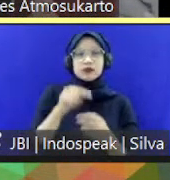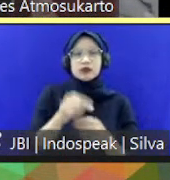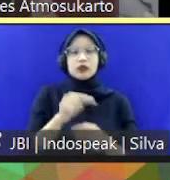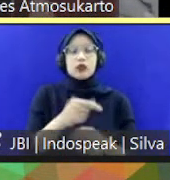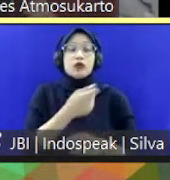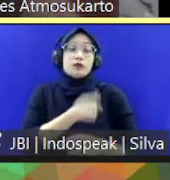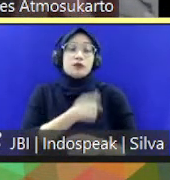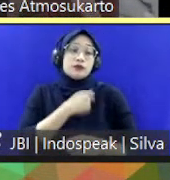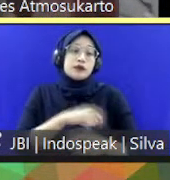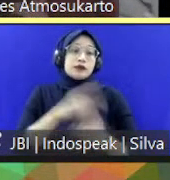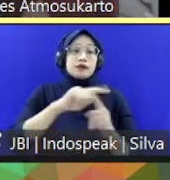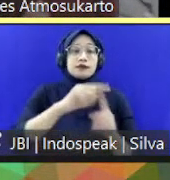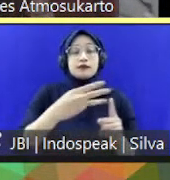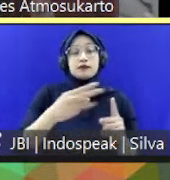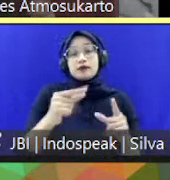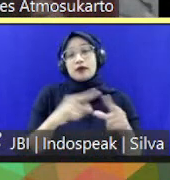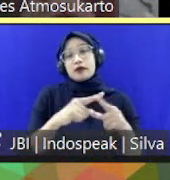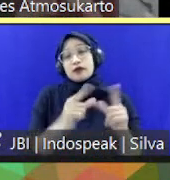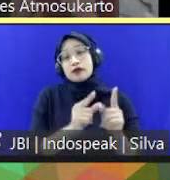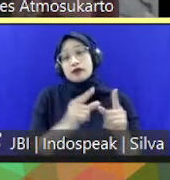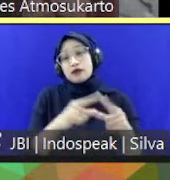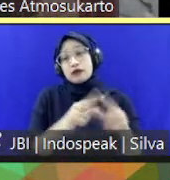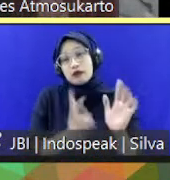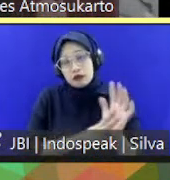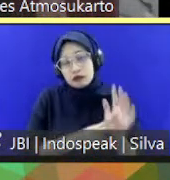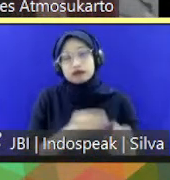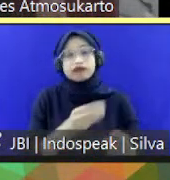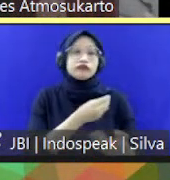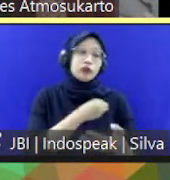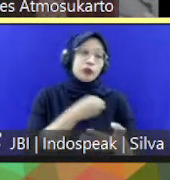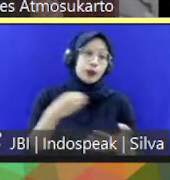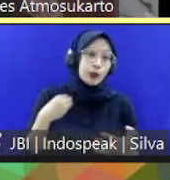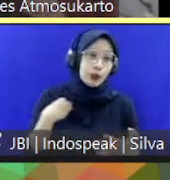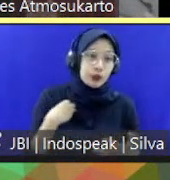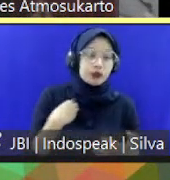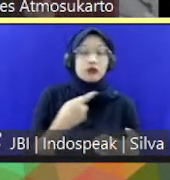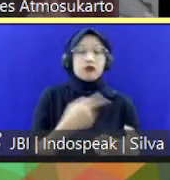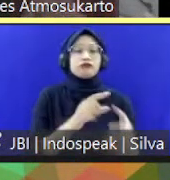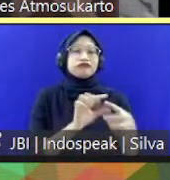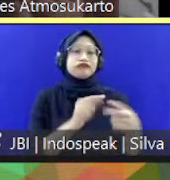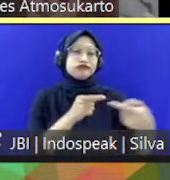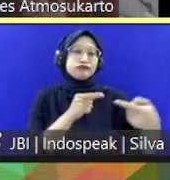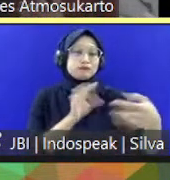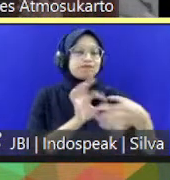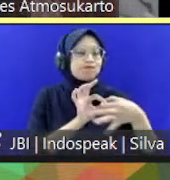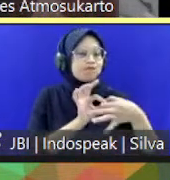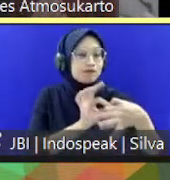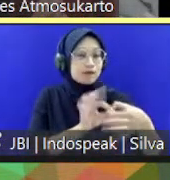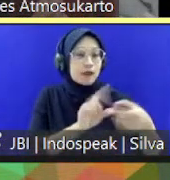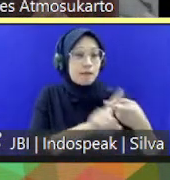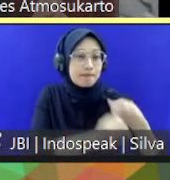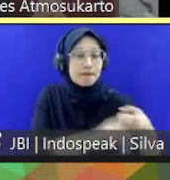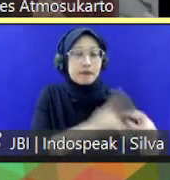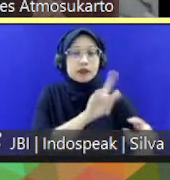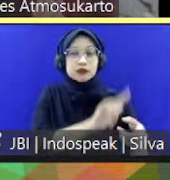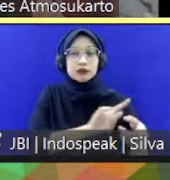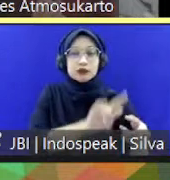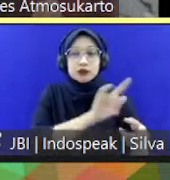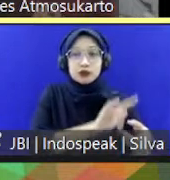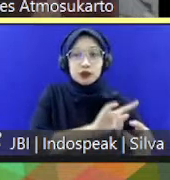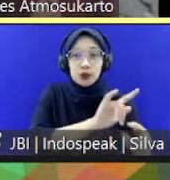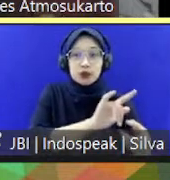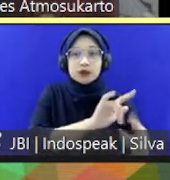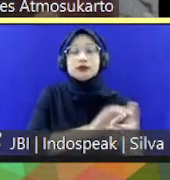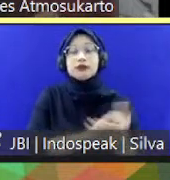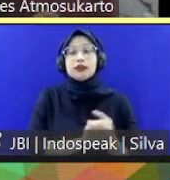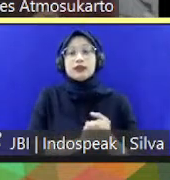Agus Putranto, military doctor with close ties to Jokowi, and with at best a dubious technical track record that